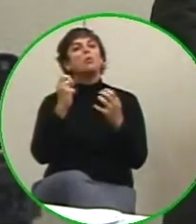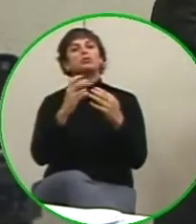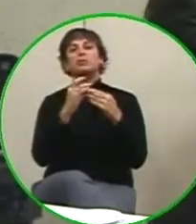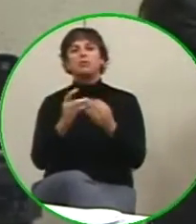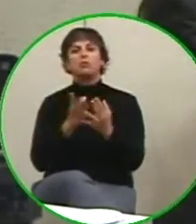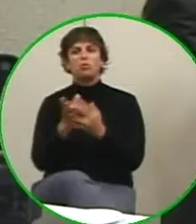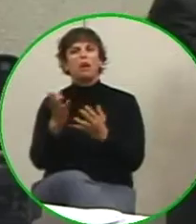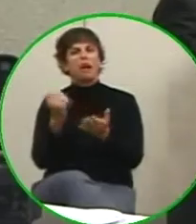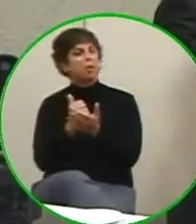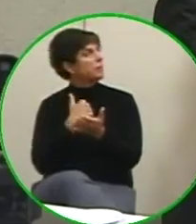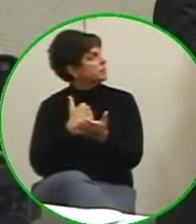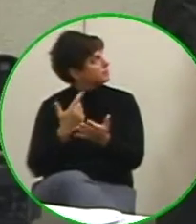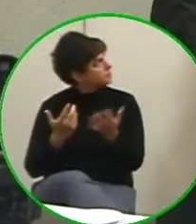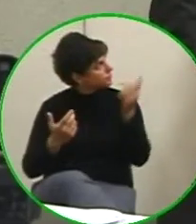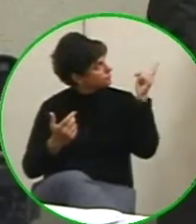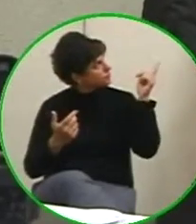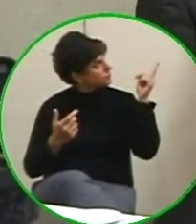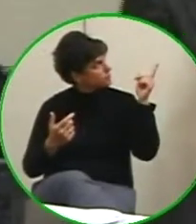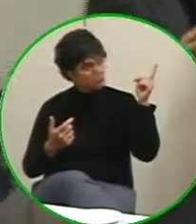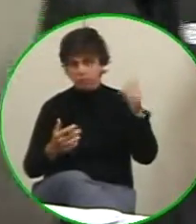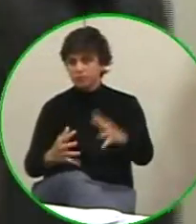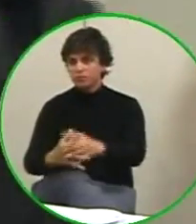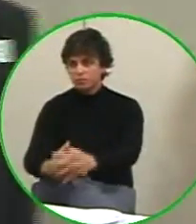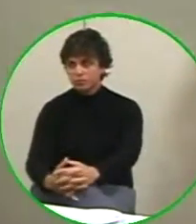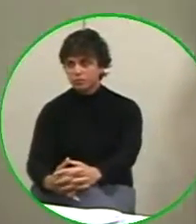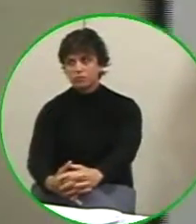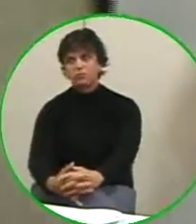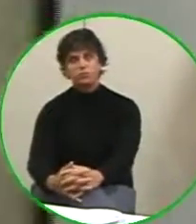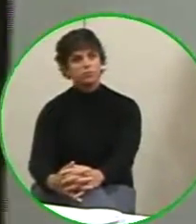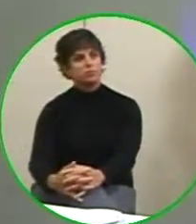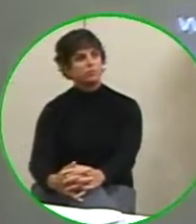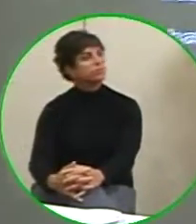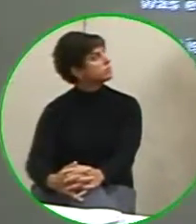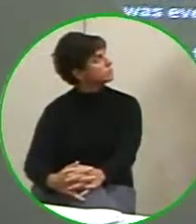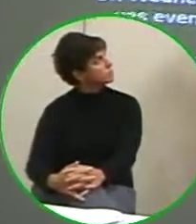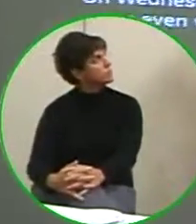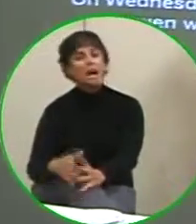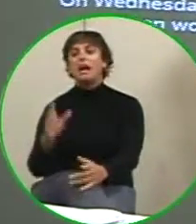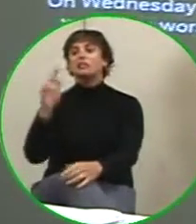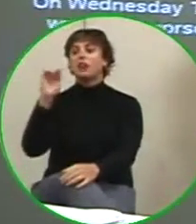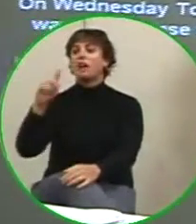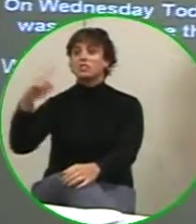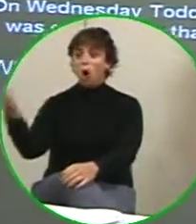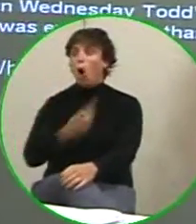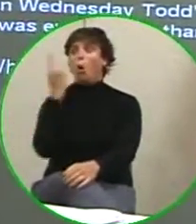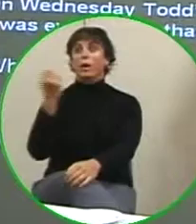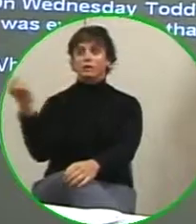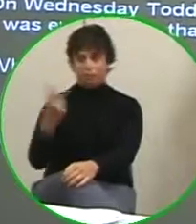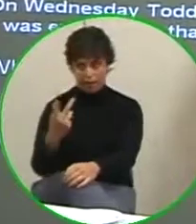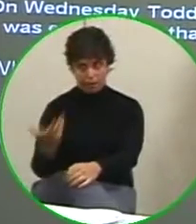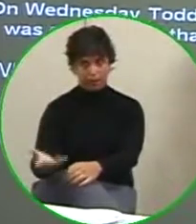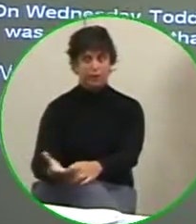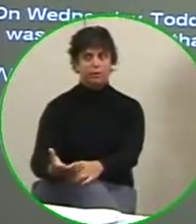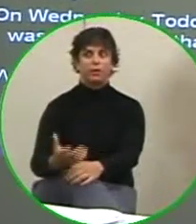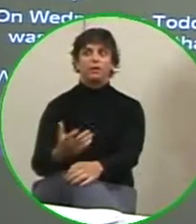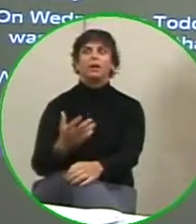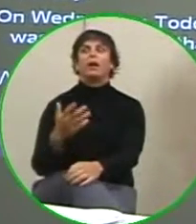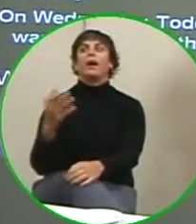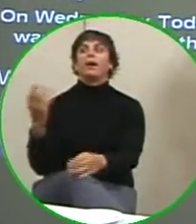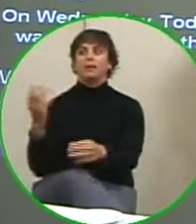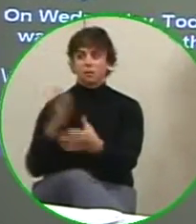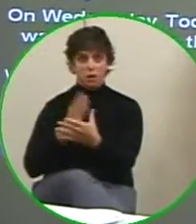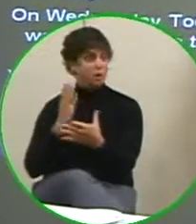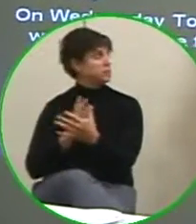one. Help me out here. On Tuesday, Todd's back. Todd's always back, right? His obnoxious behavior in math class is